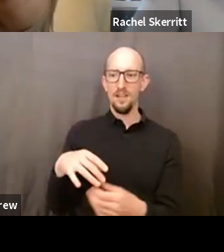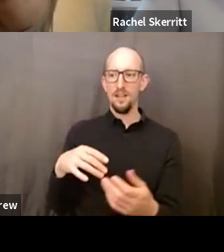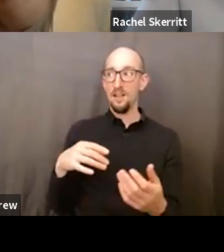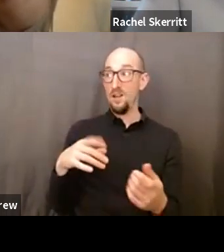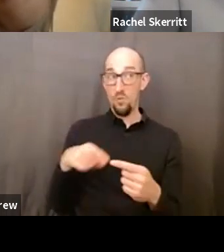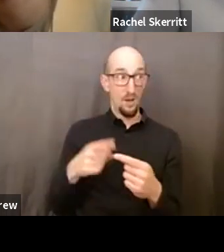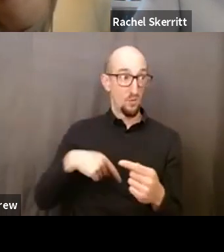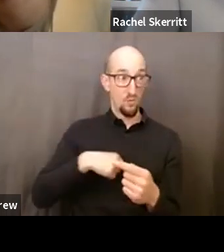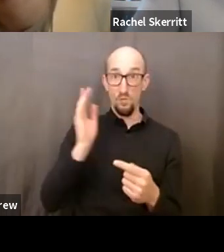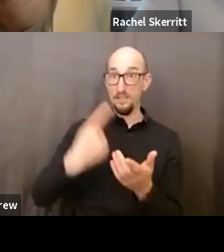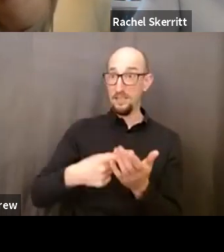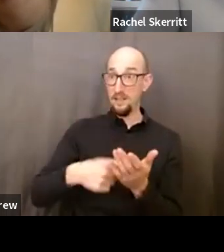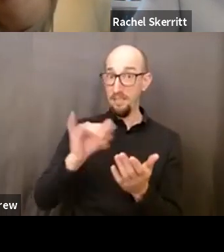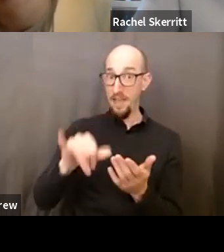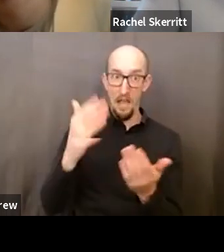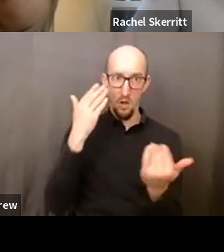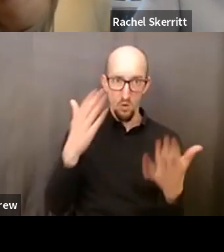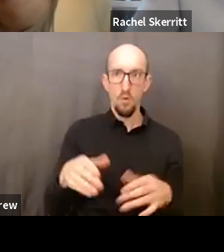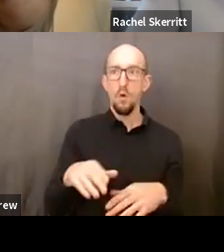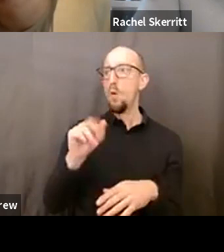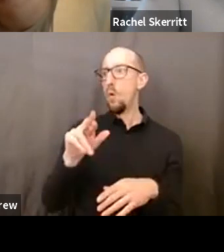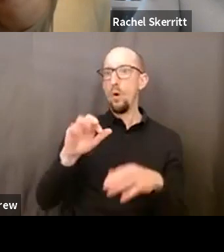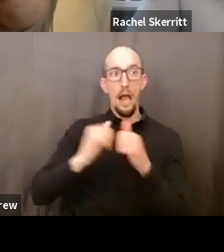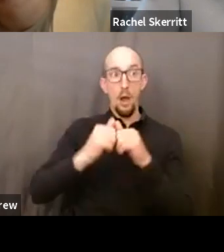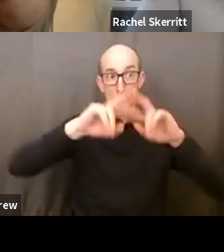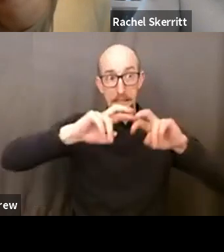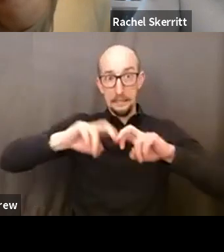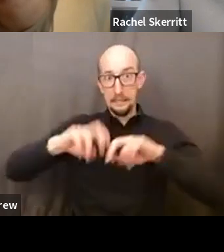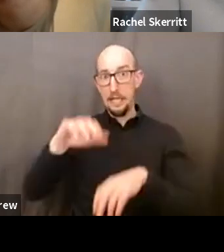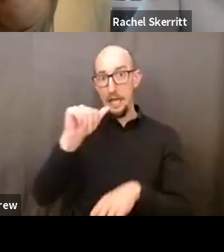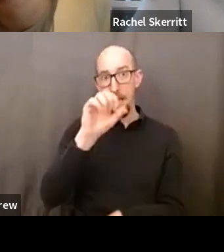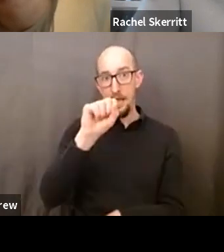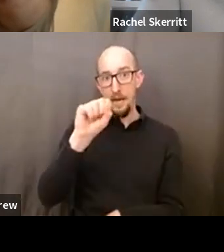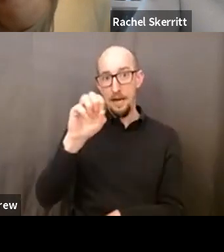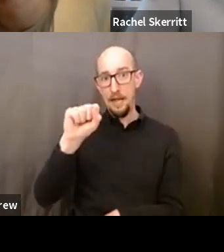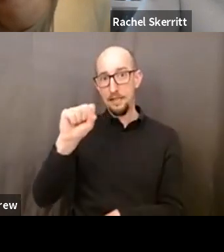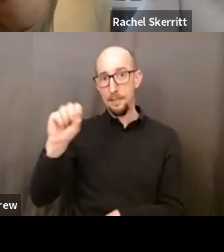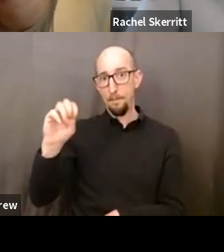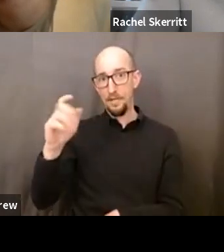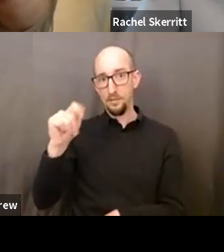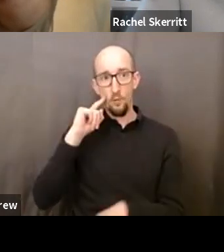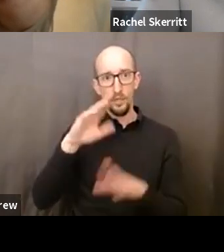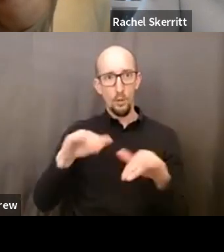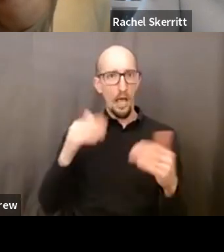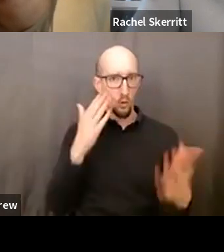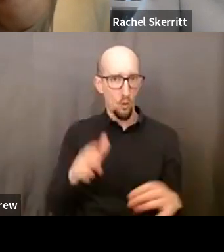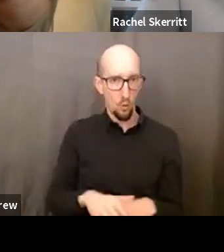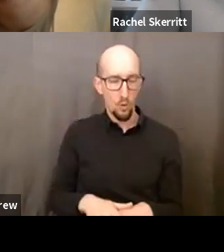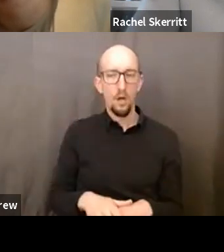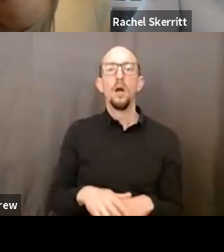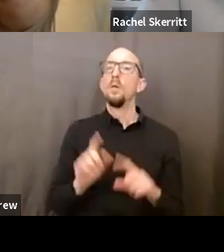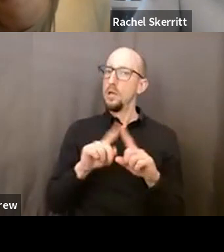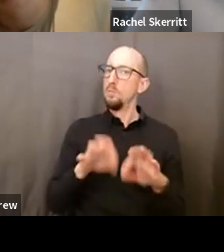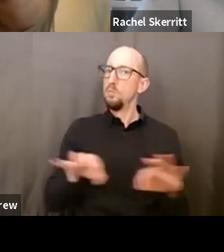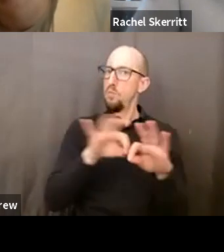discussing that or assessment specifically, but if we can make time for it, I think that would be important, because